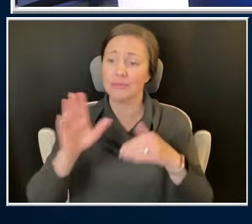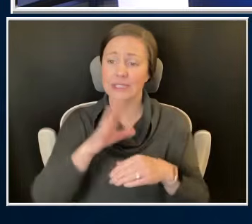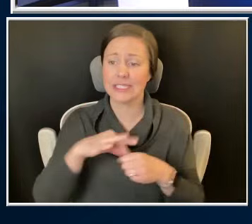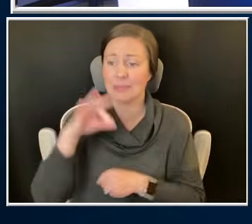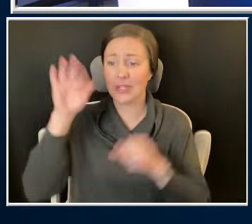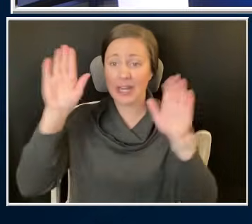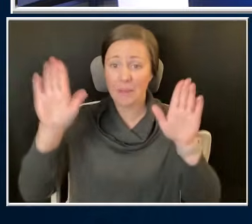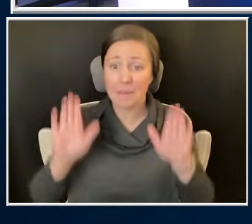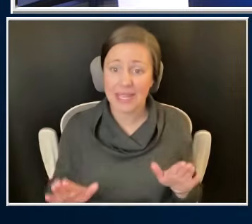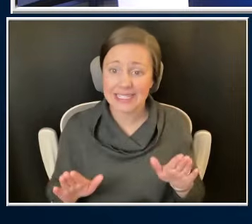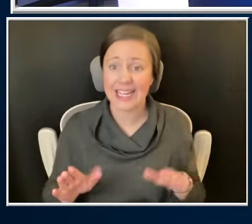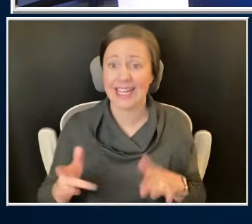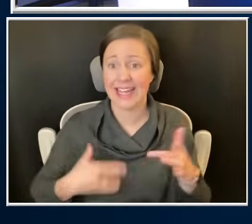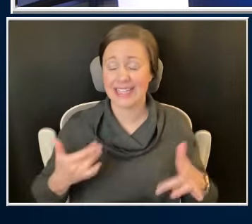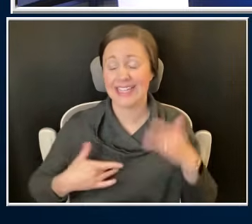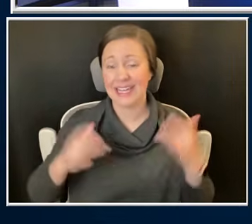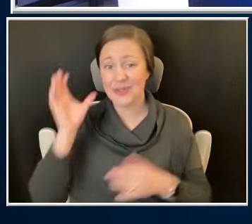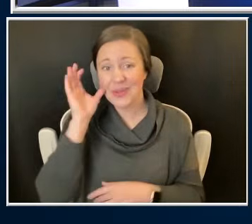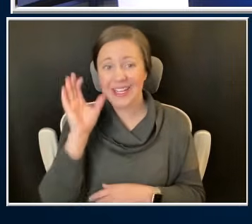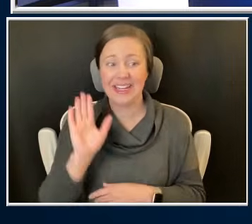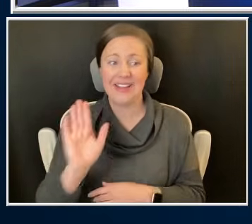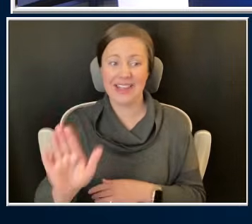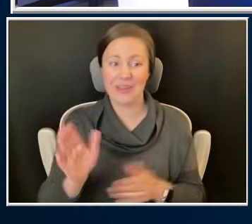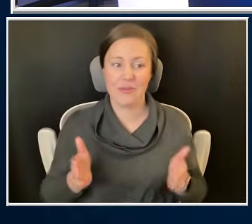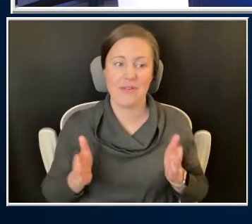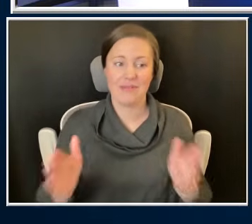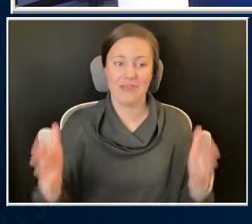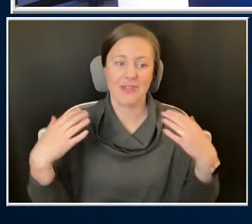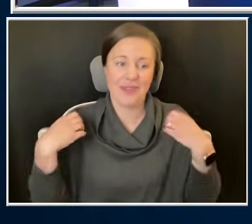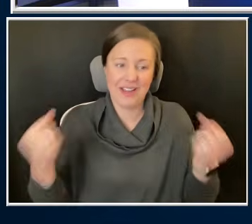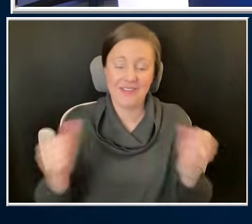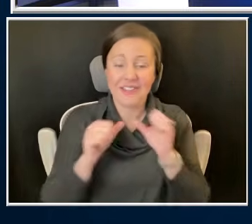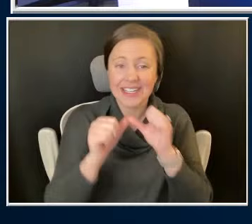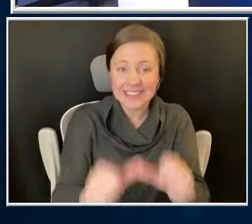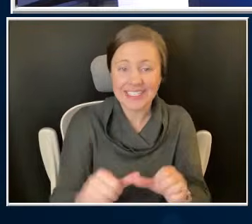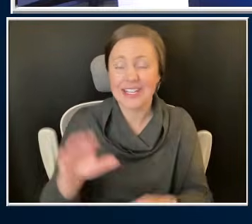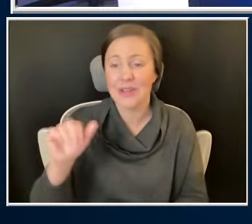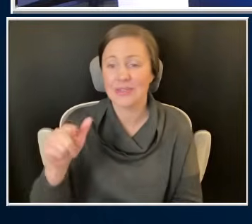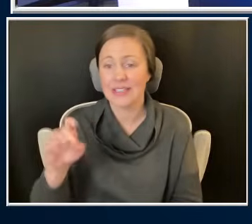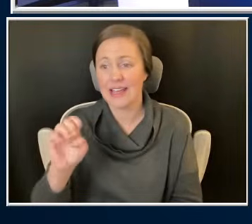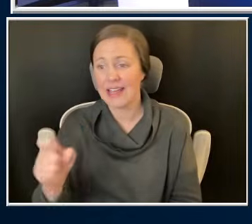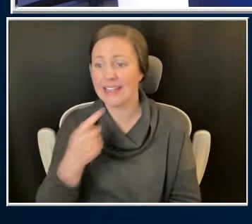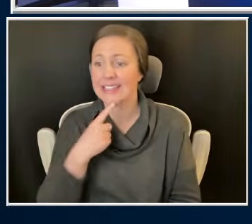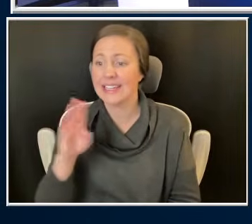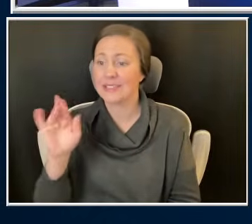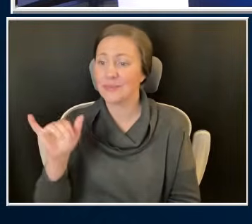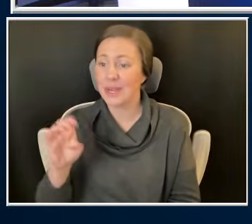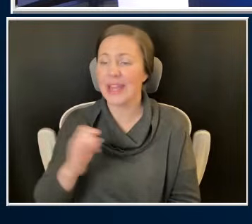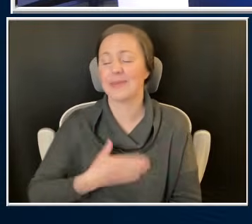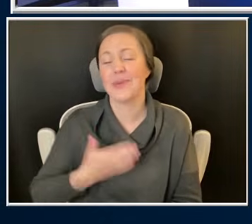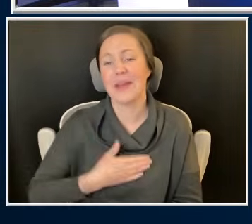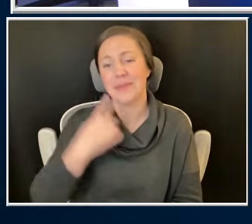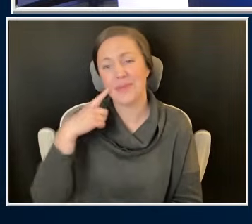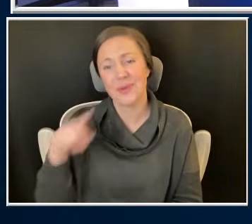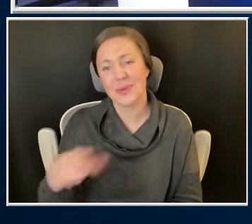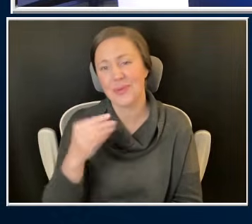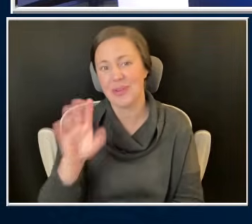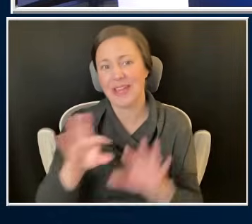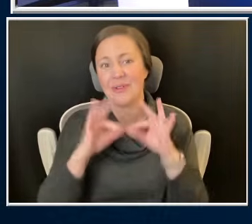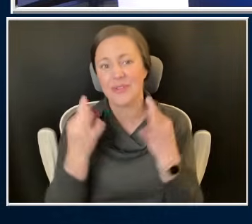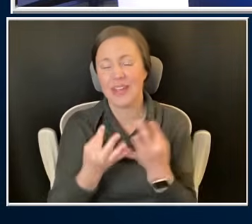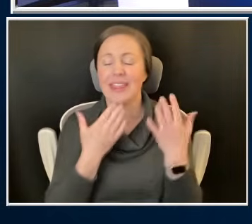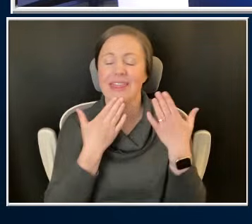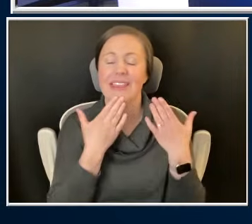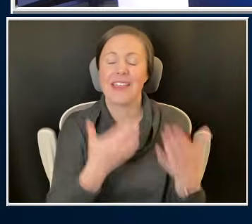hear that your road to recovery continues. Alex says, Brie, I'm so happy for you and your family and thankful for your donor.